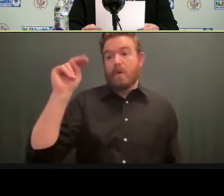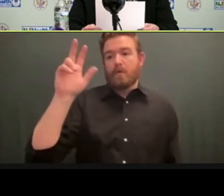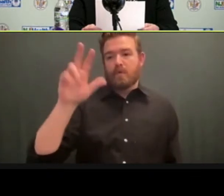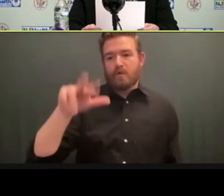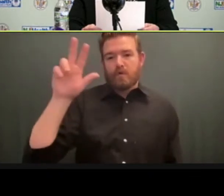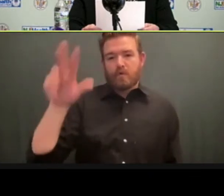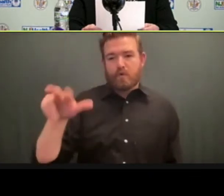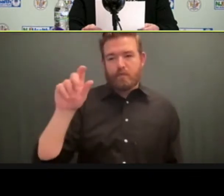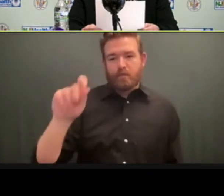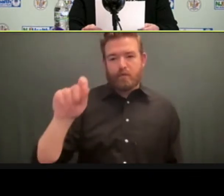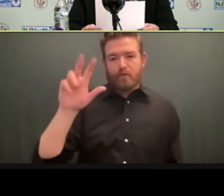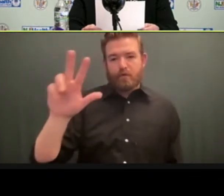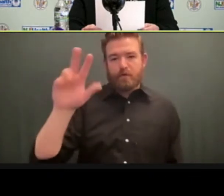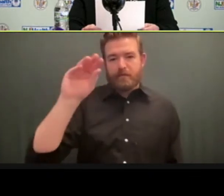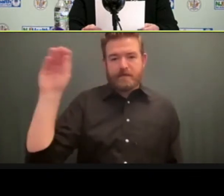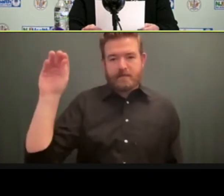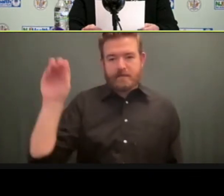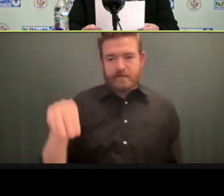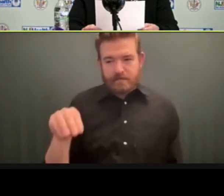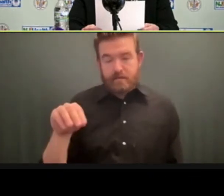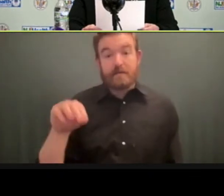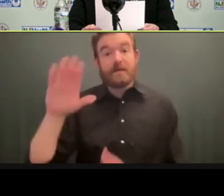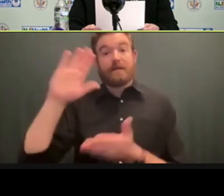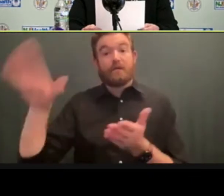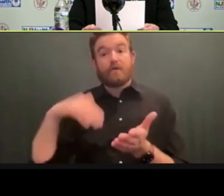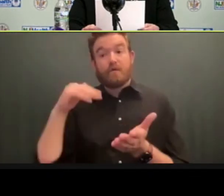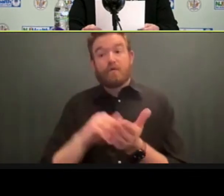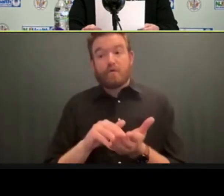33.33%, the central part of the state